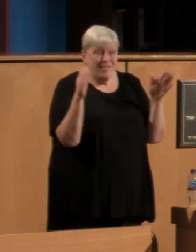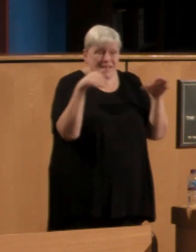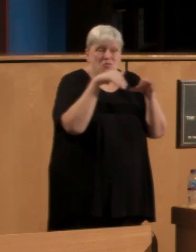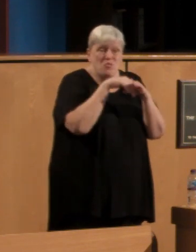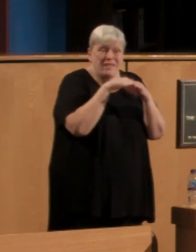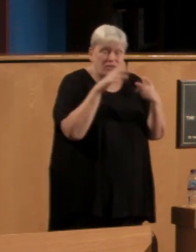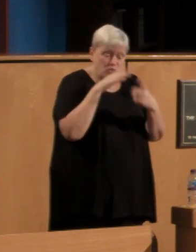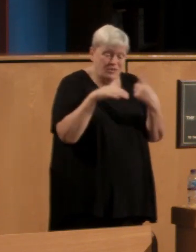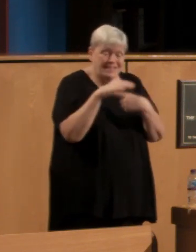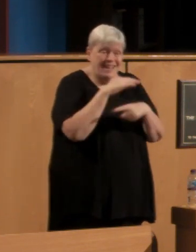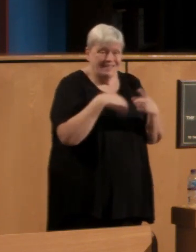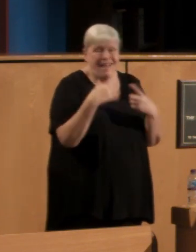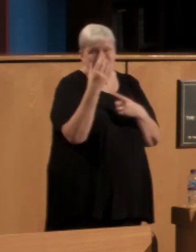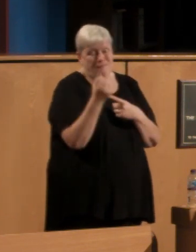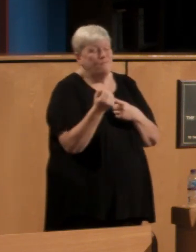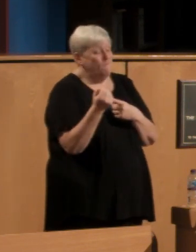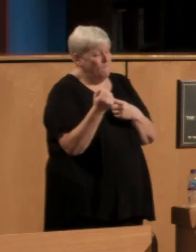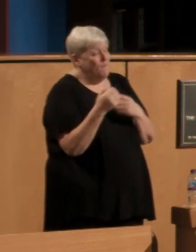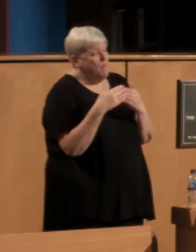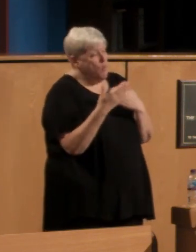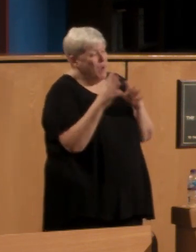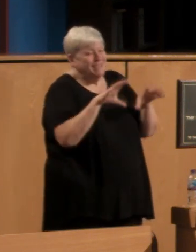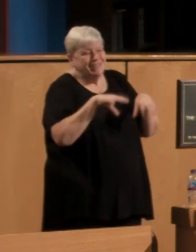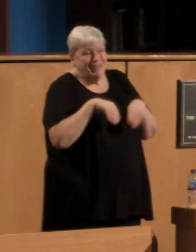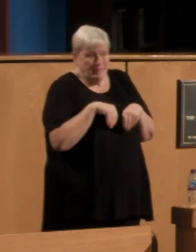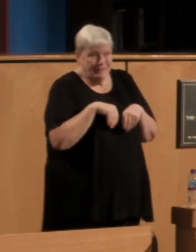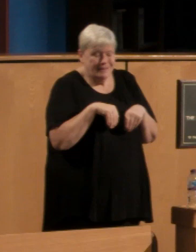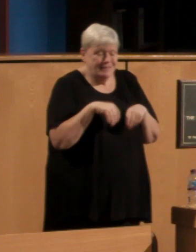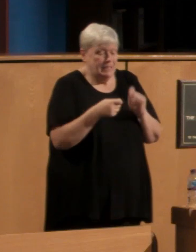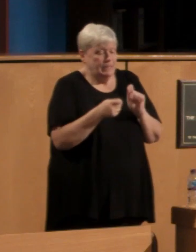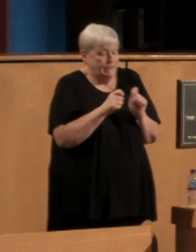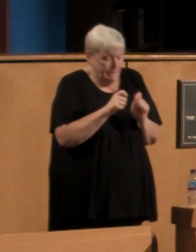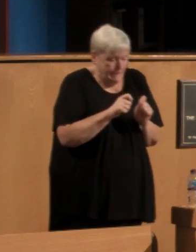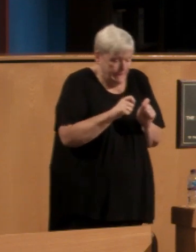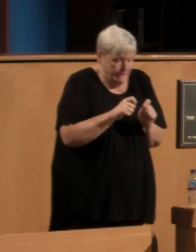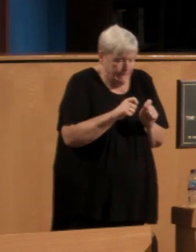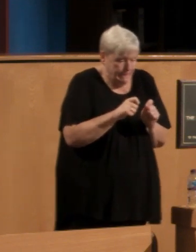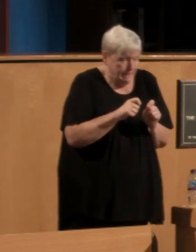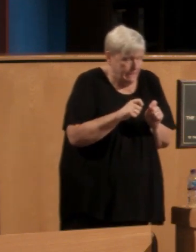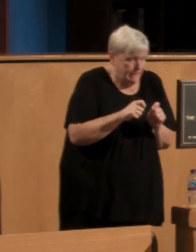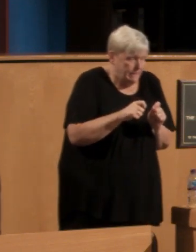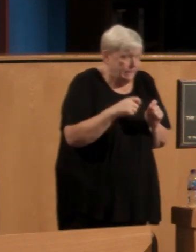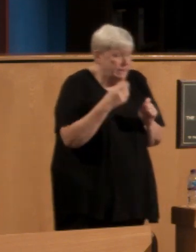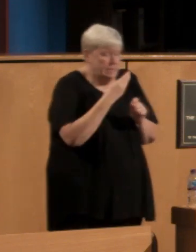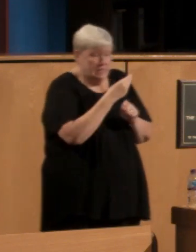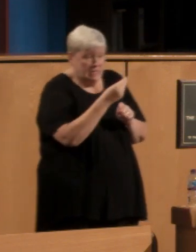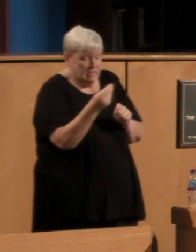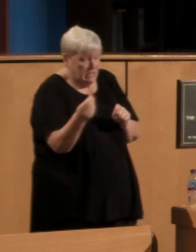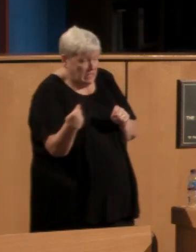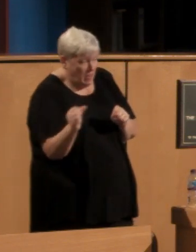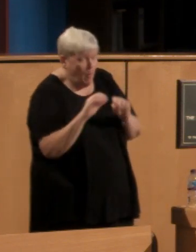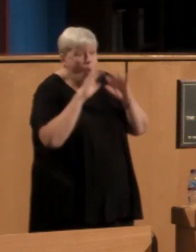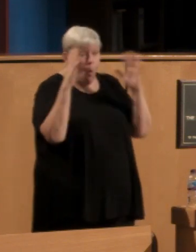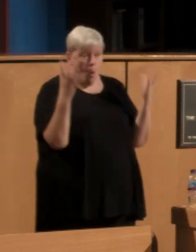is more acceptance, more nuance, and more sort of, I think there is in the whole